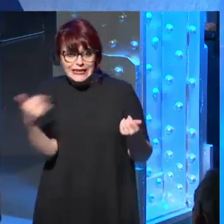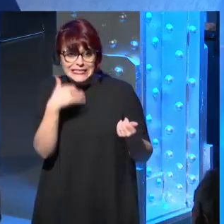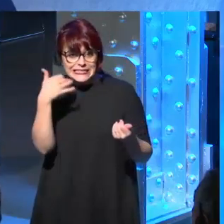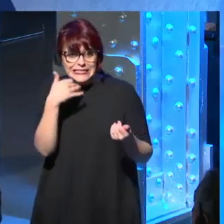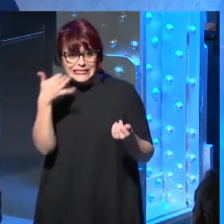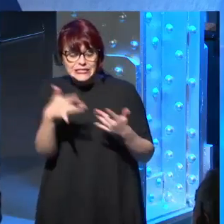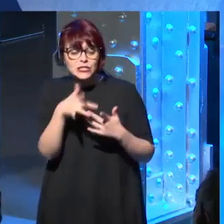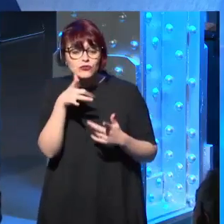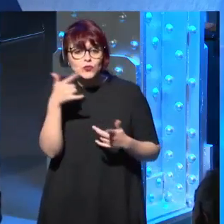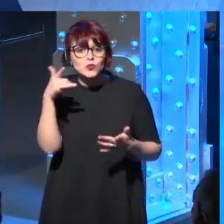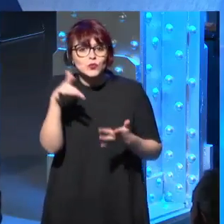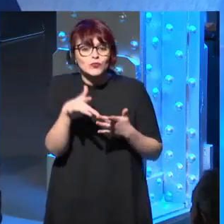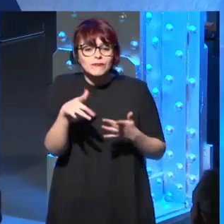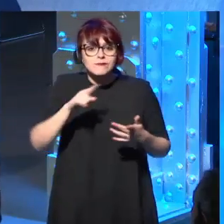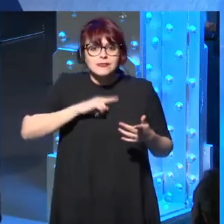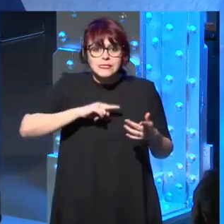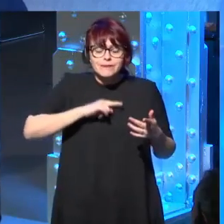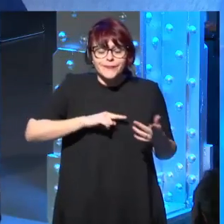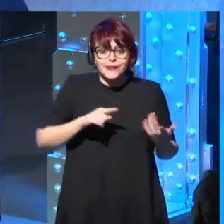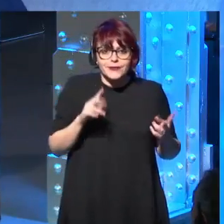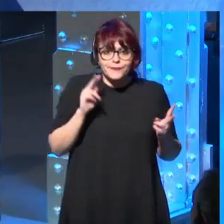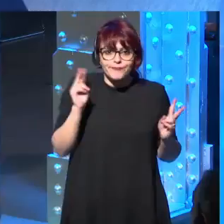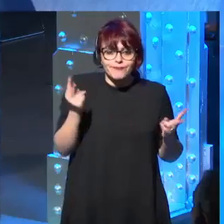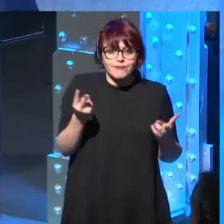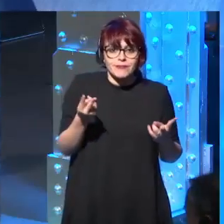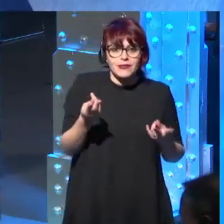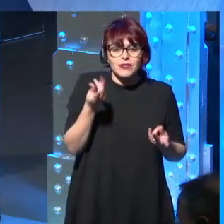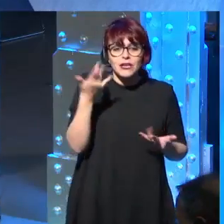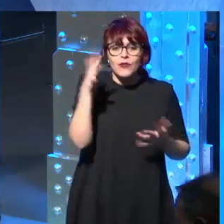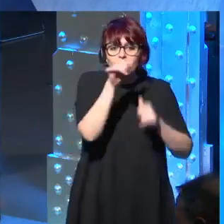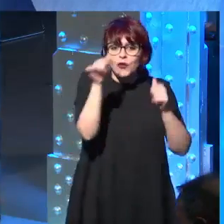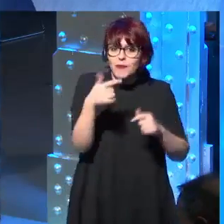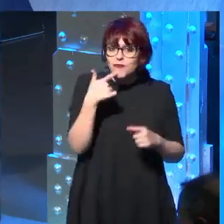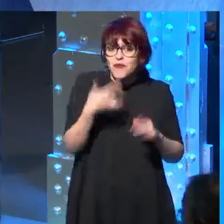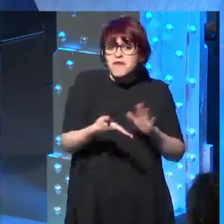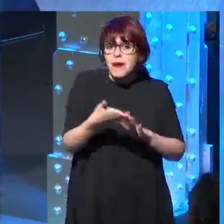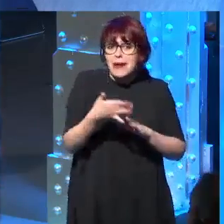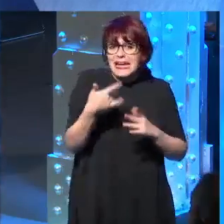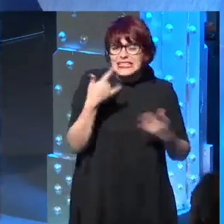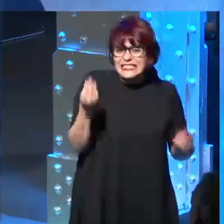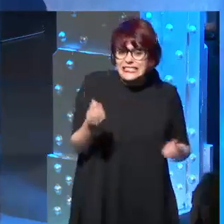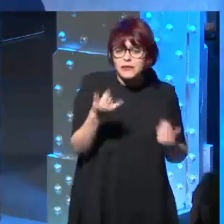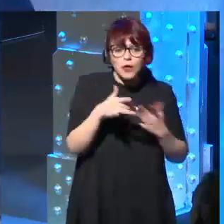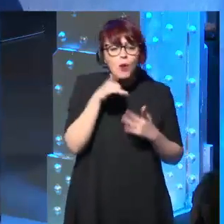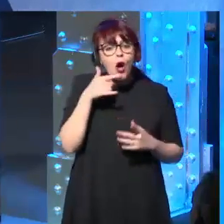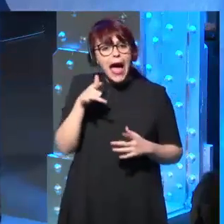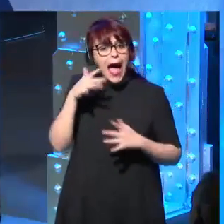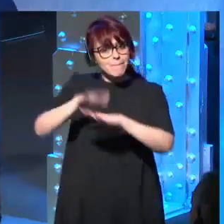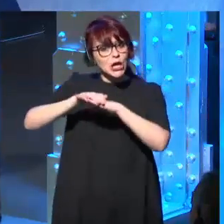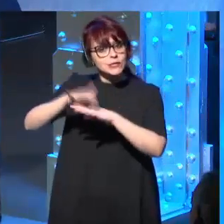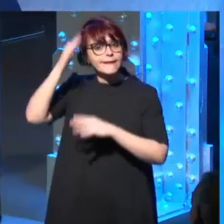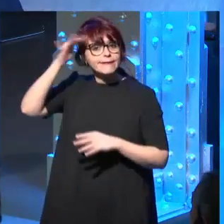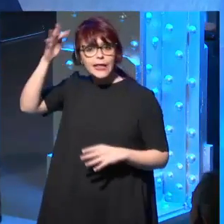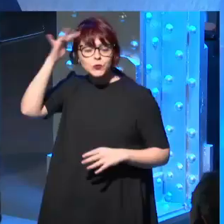feeling. Also, lots of my friends, let's call them intellectual friends, are depressed about